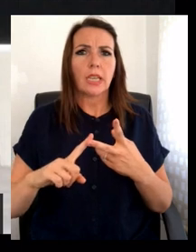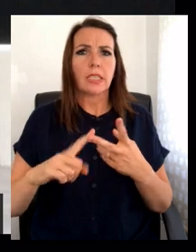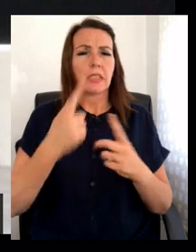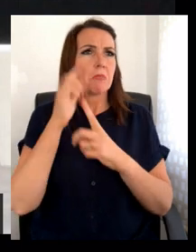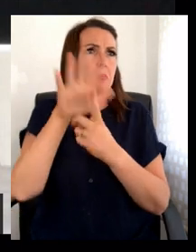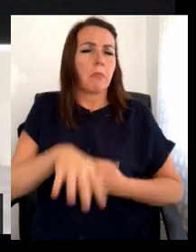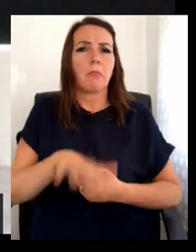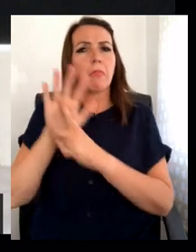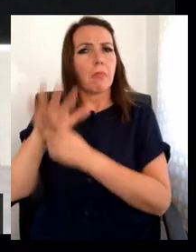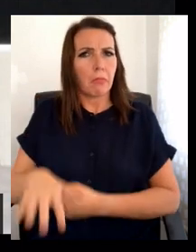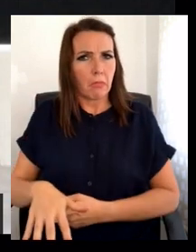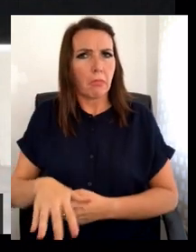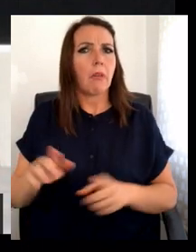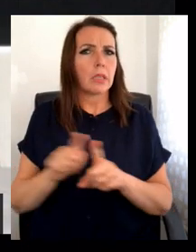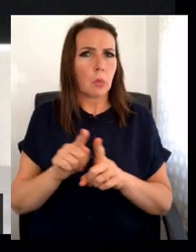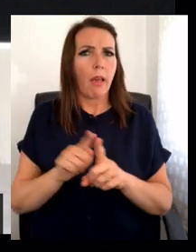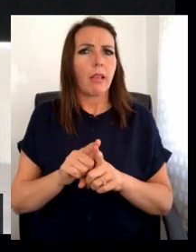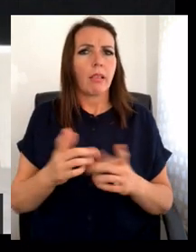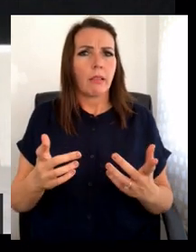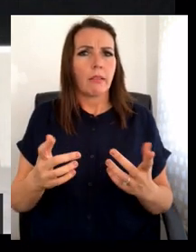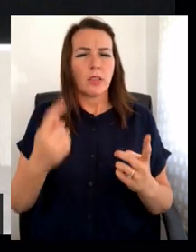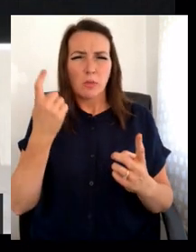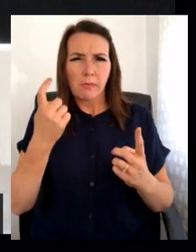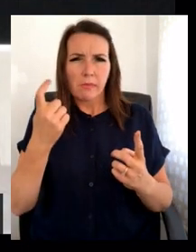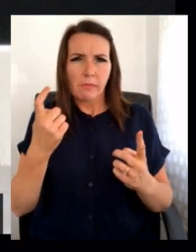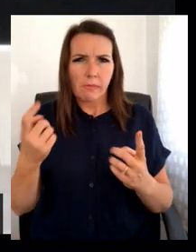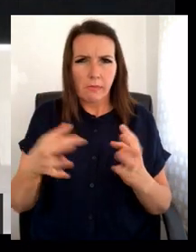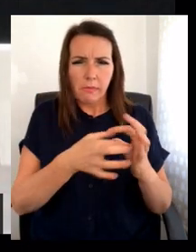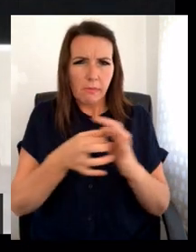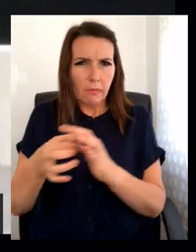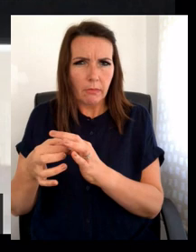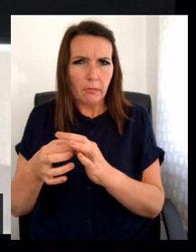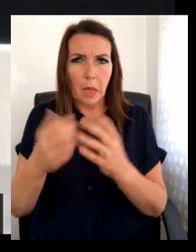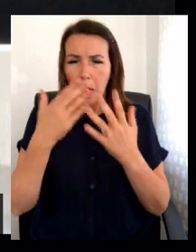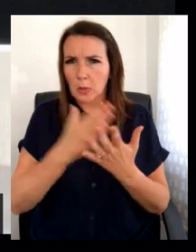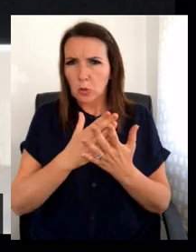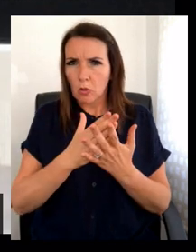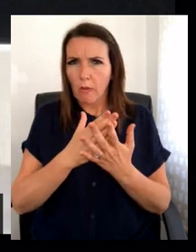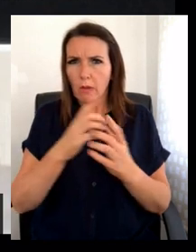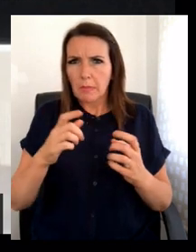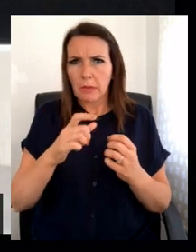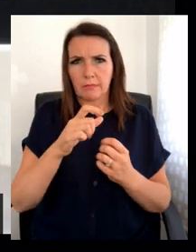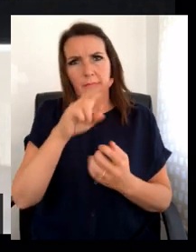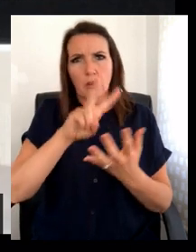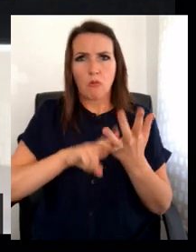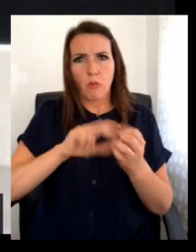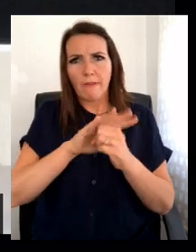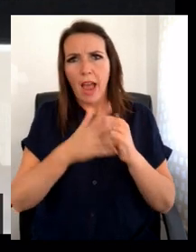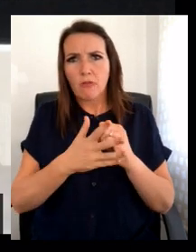systems. So maybe we show a second of the query in the dataset. I don't know if I can still speak over it whilst it shows. It's a silent